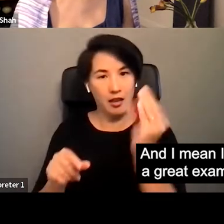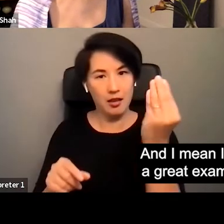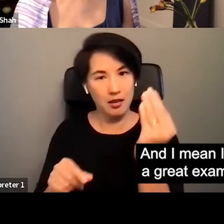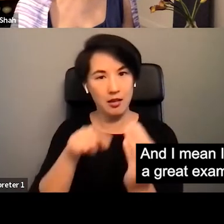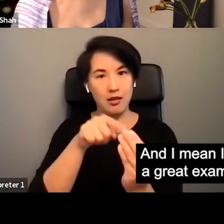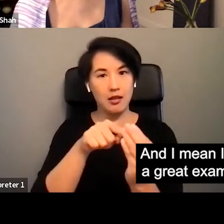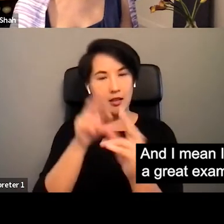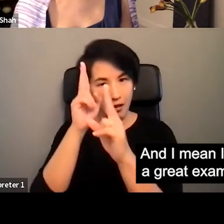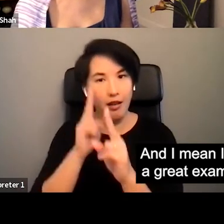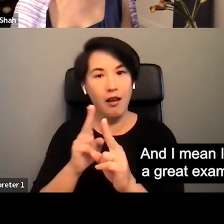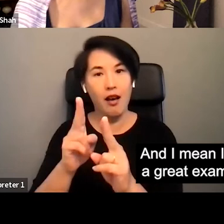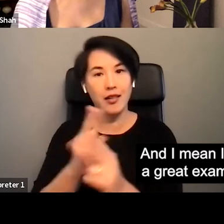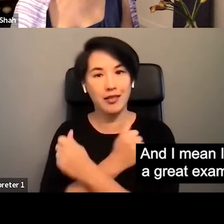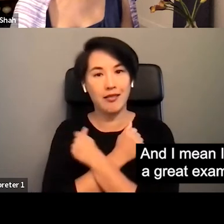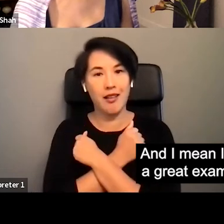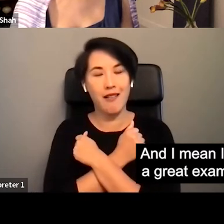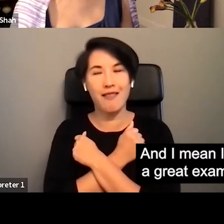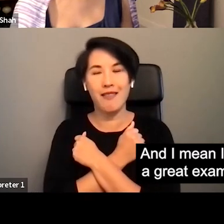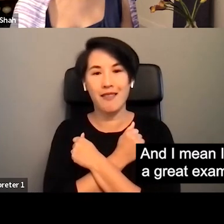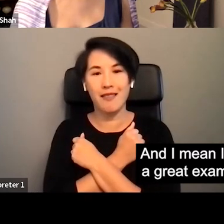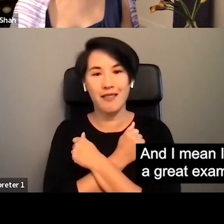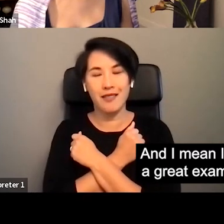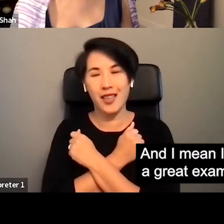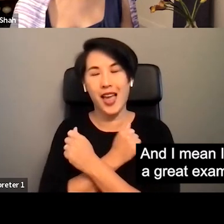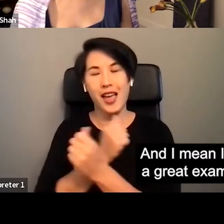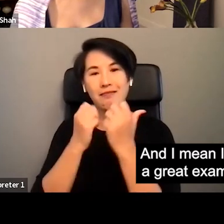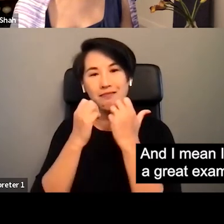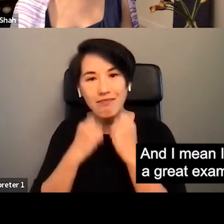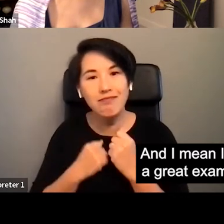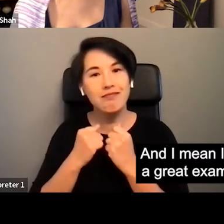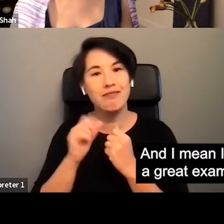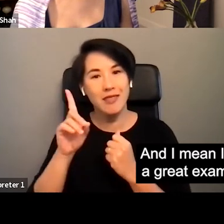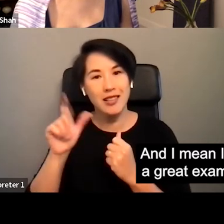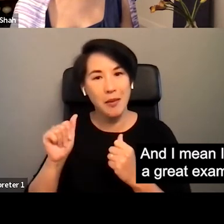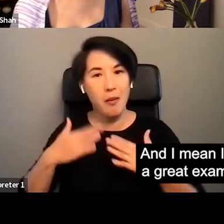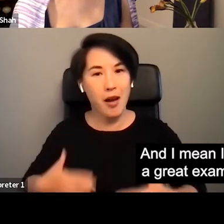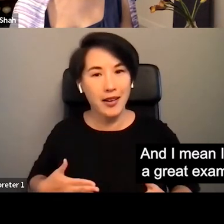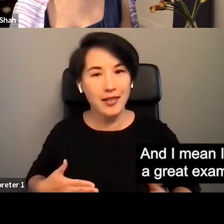and brings love to disabled bodies. And I mean,